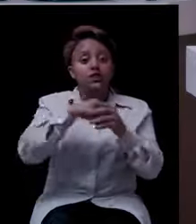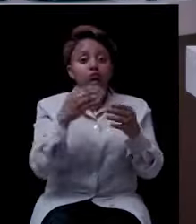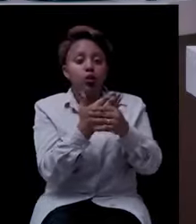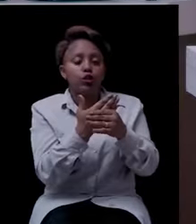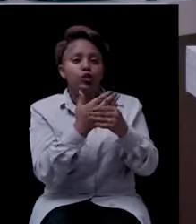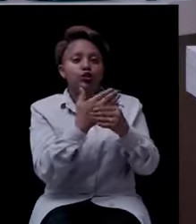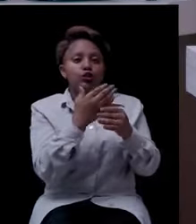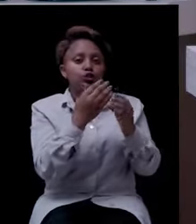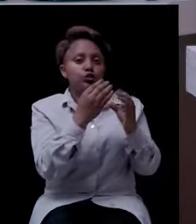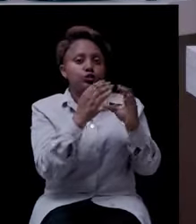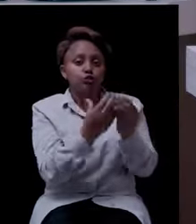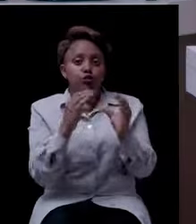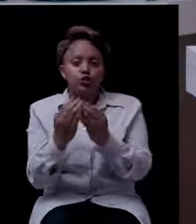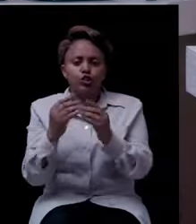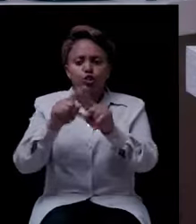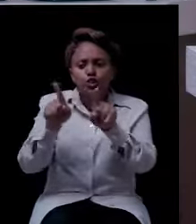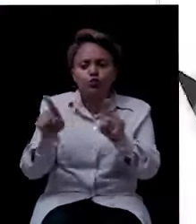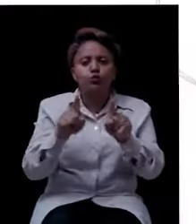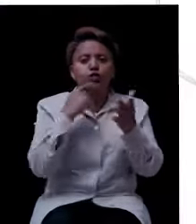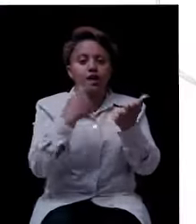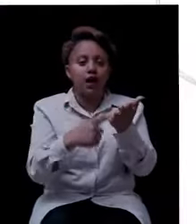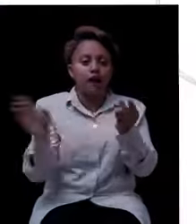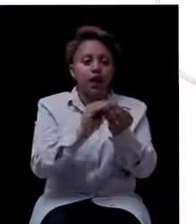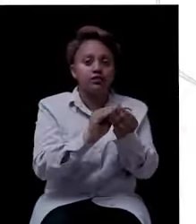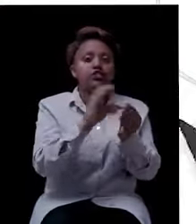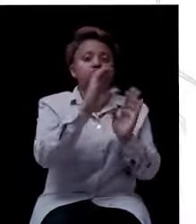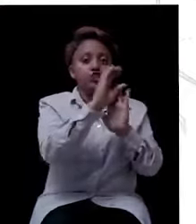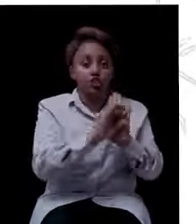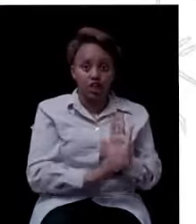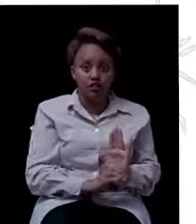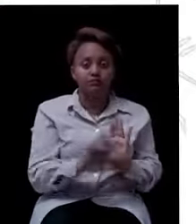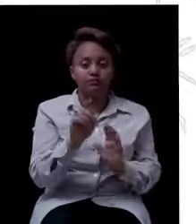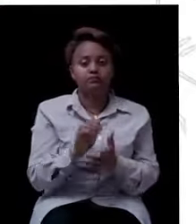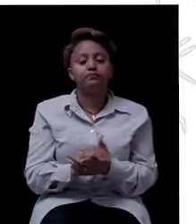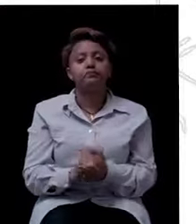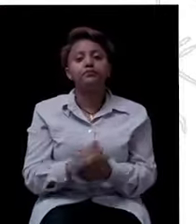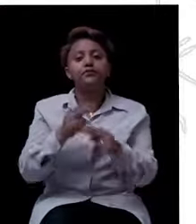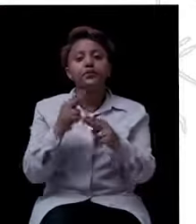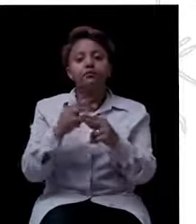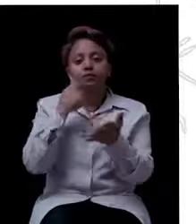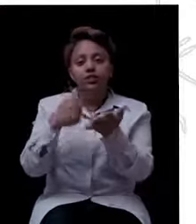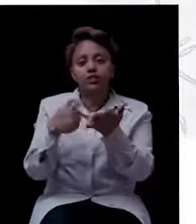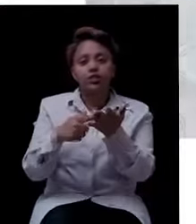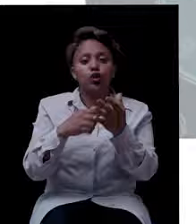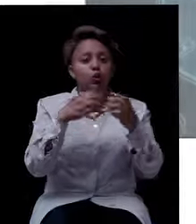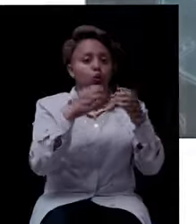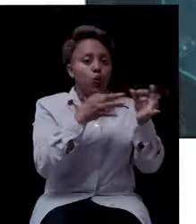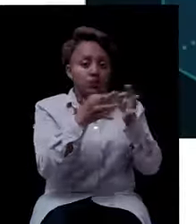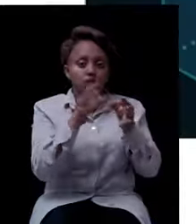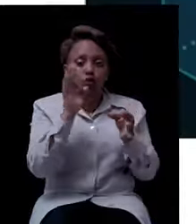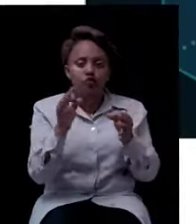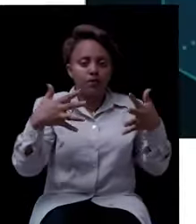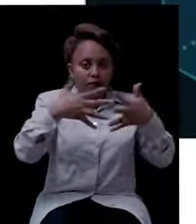new data, it is added to the blockchain. Blockchain, as its name suggests, consists of multiple